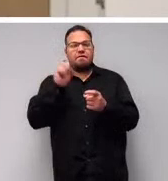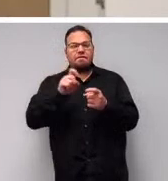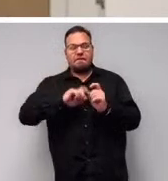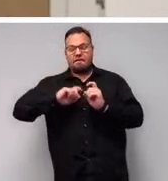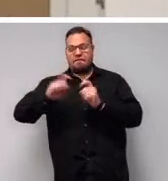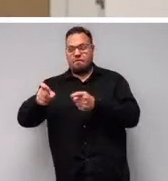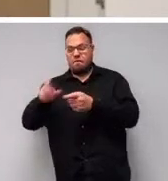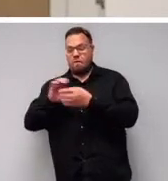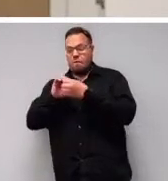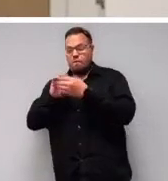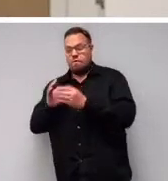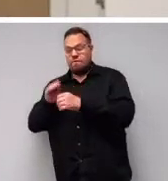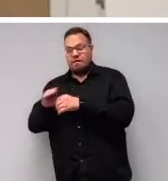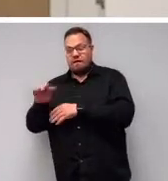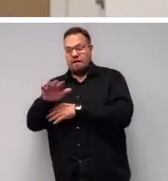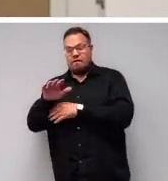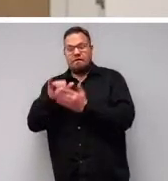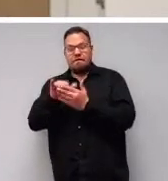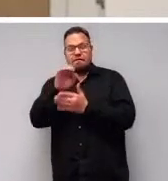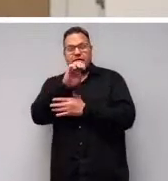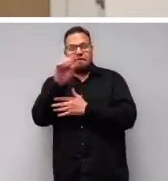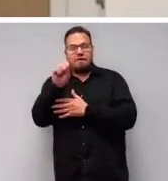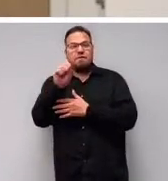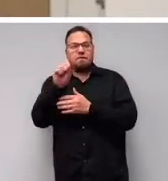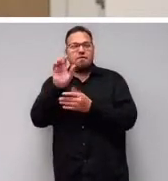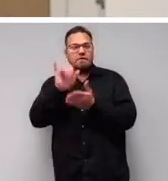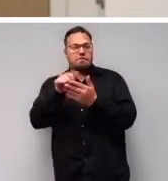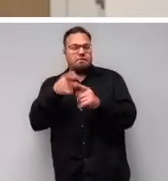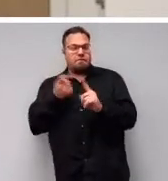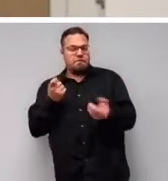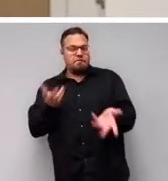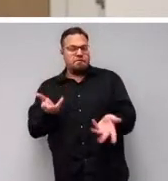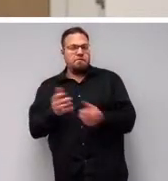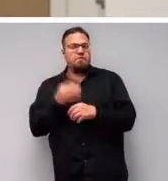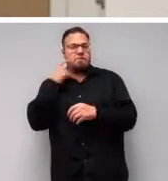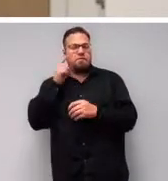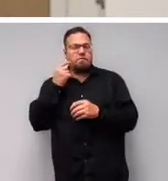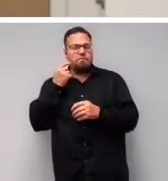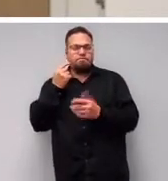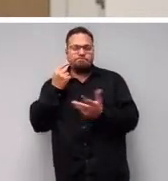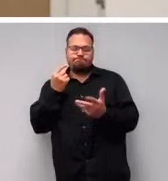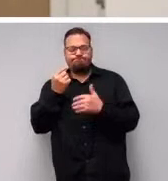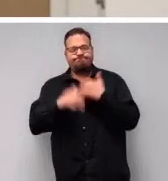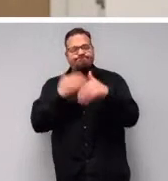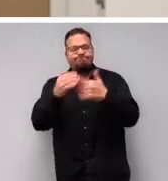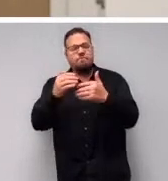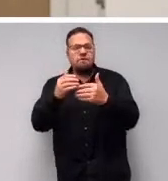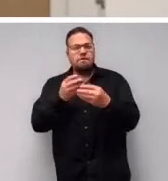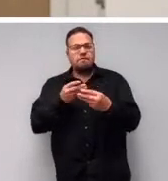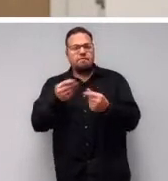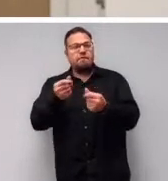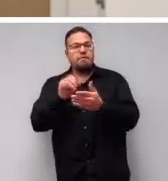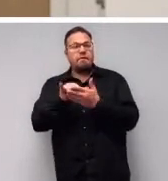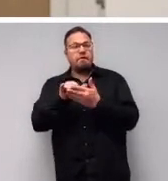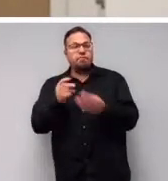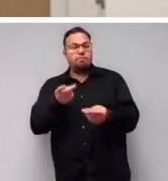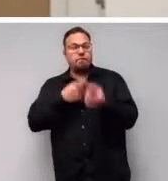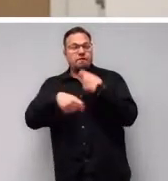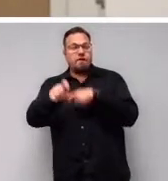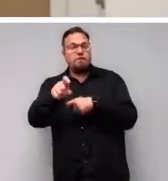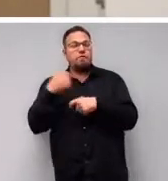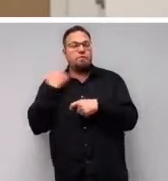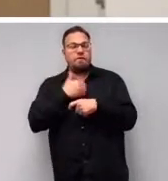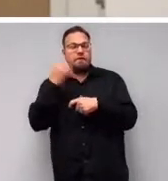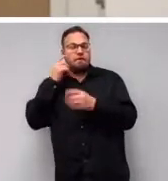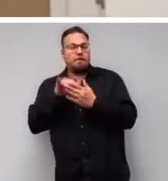land, and that's where the EES comes in. And so to facilitate this transaction, we believe it's in the best